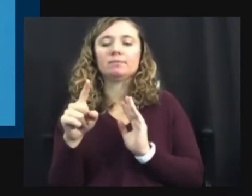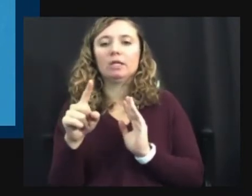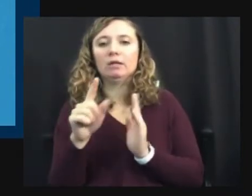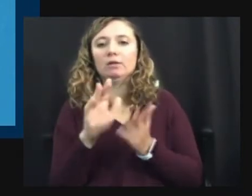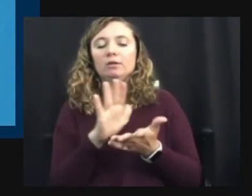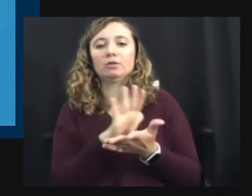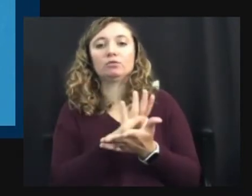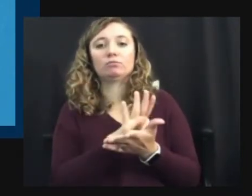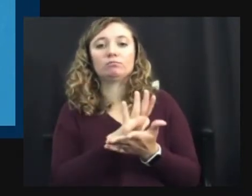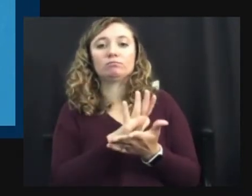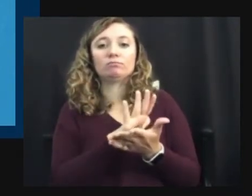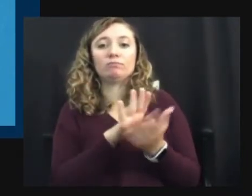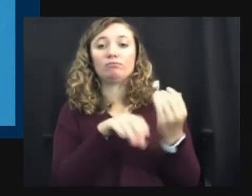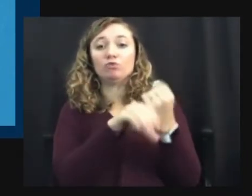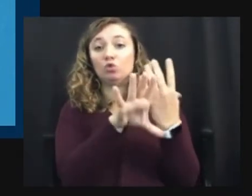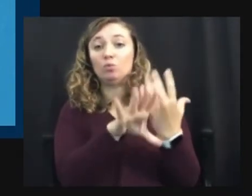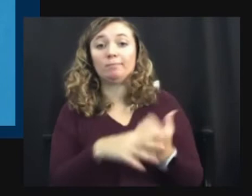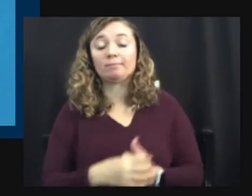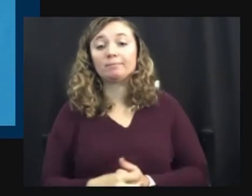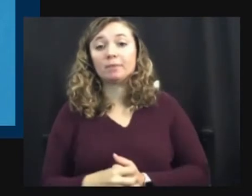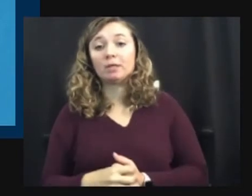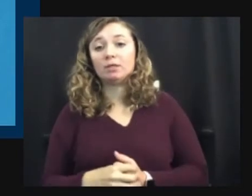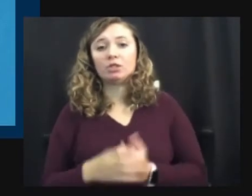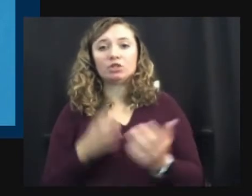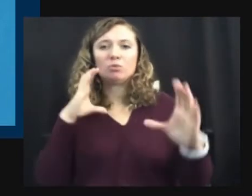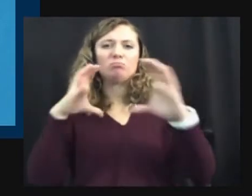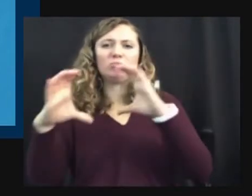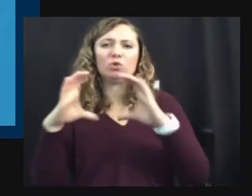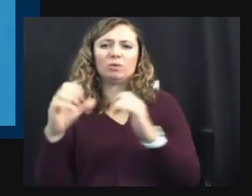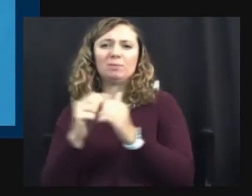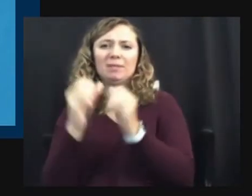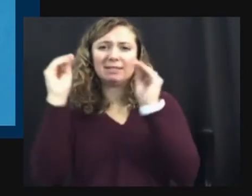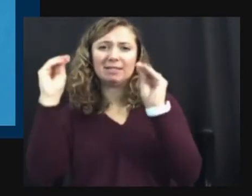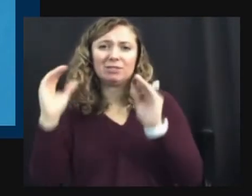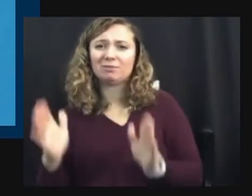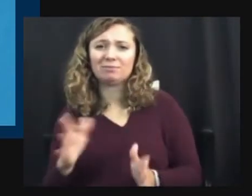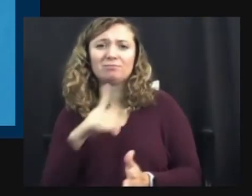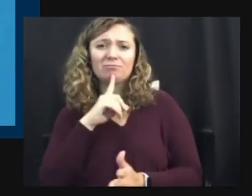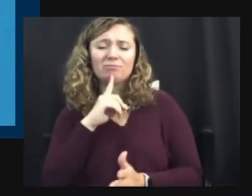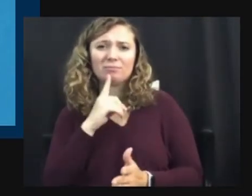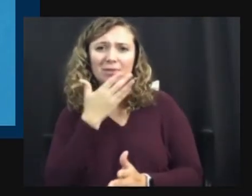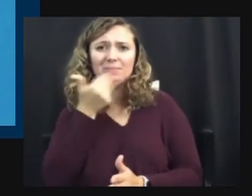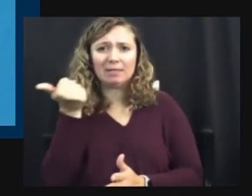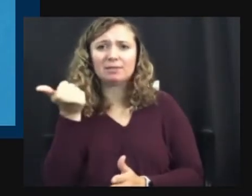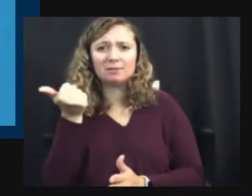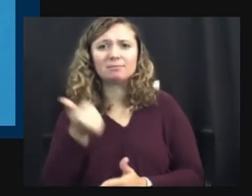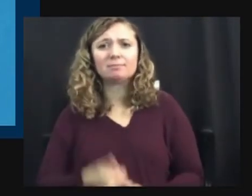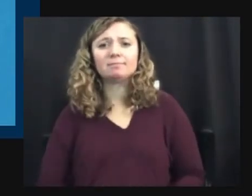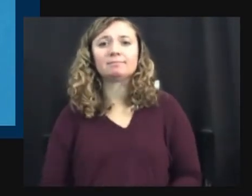that open communication with your teachers would be the best.